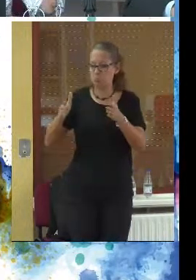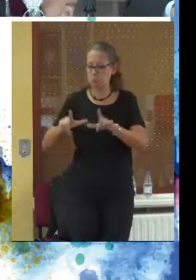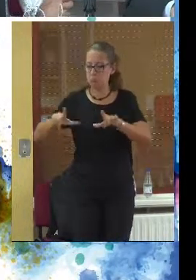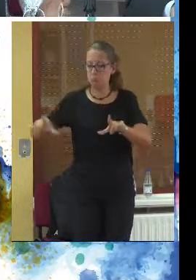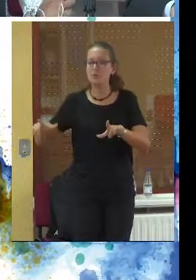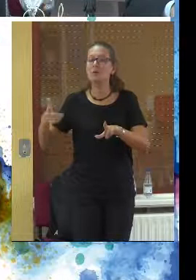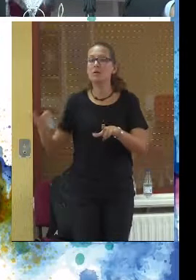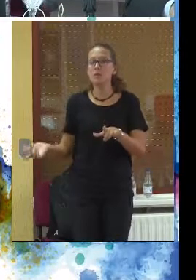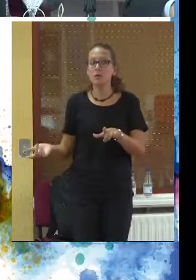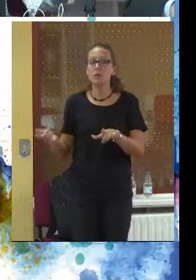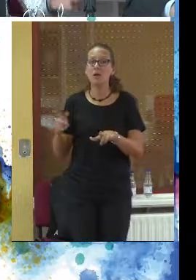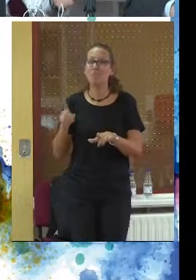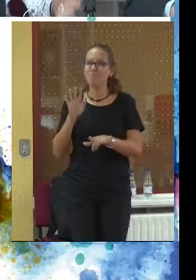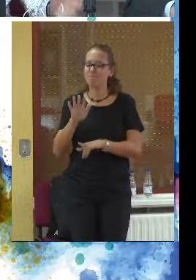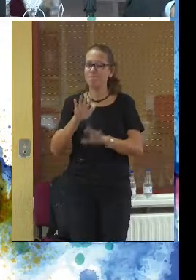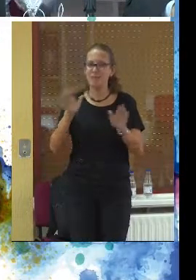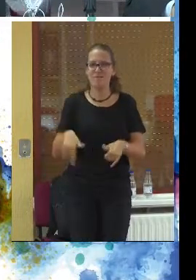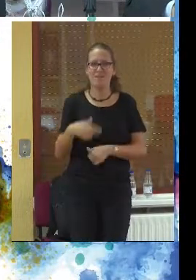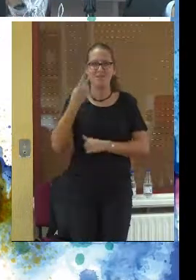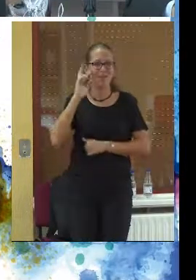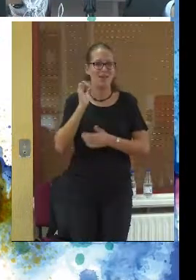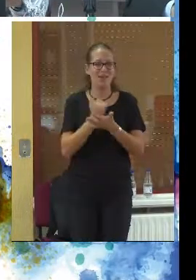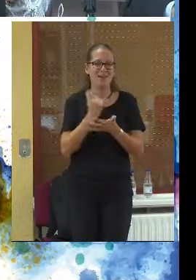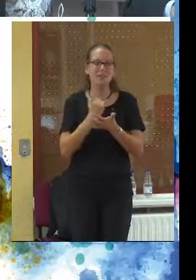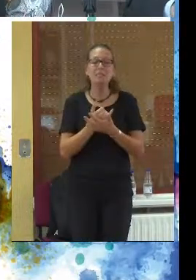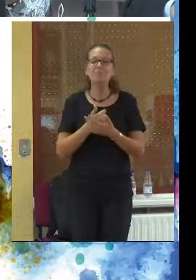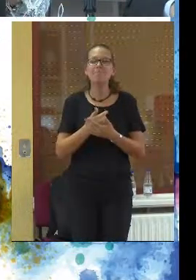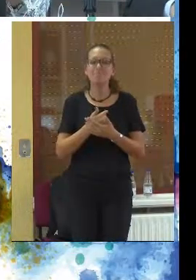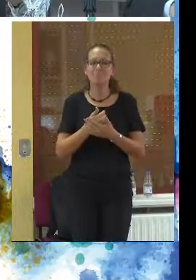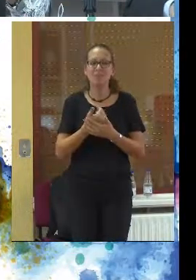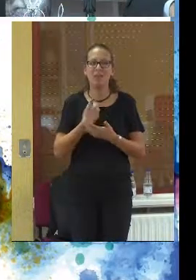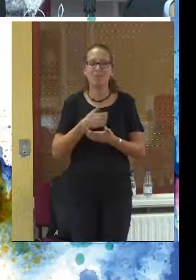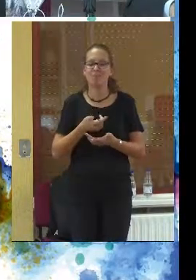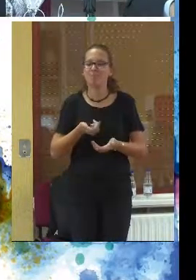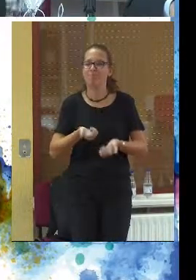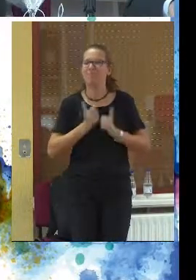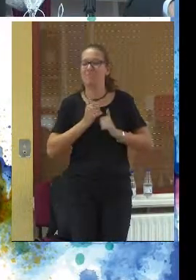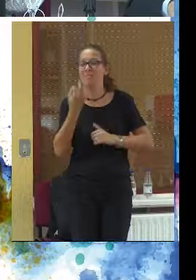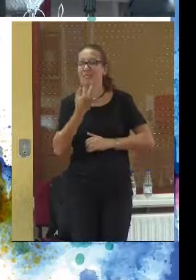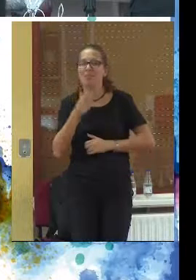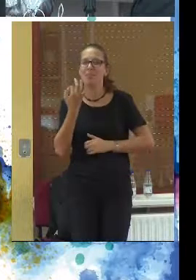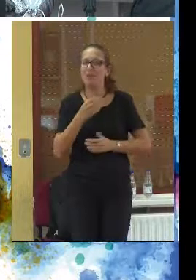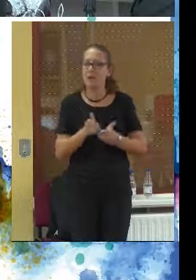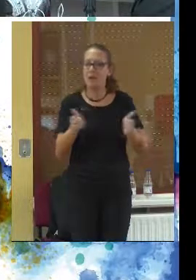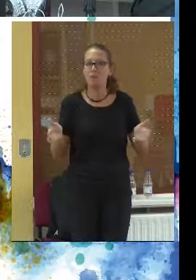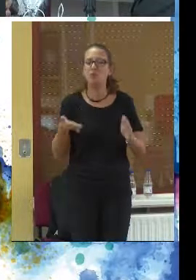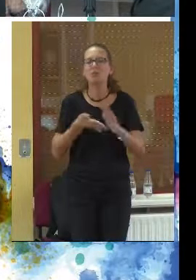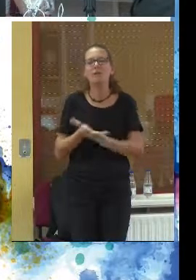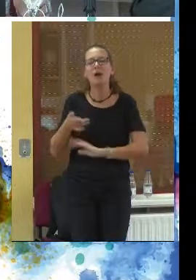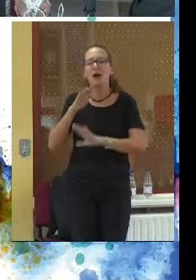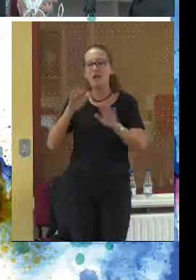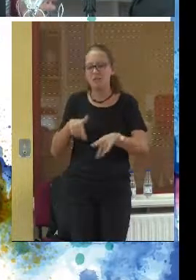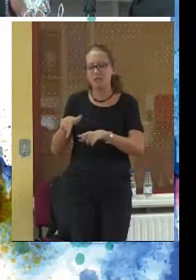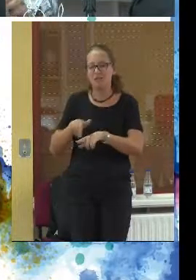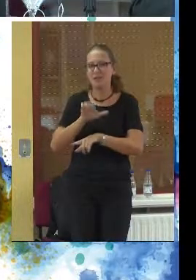a larger tablet. But the experience on the pilot test told us it's got to be widespread, so you can access